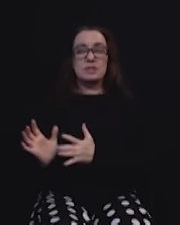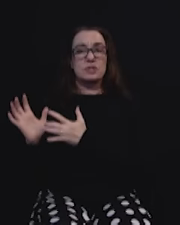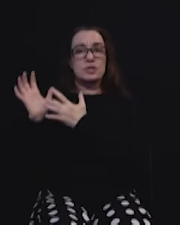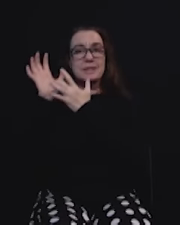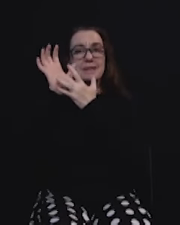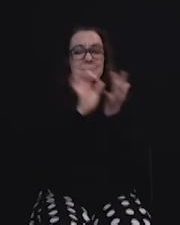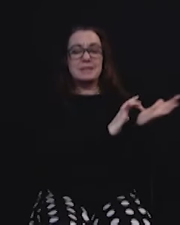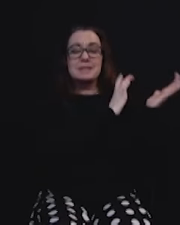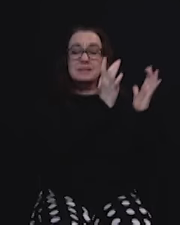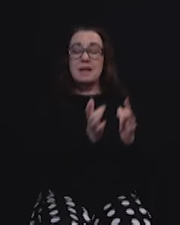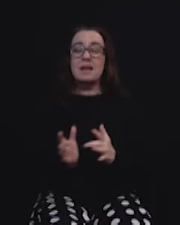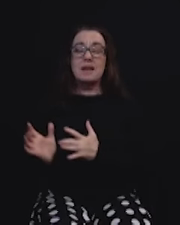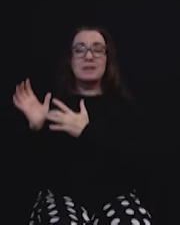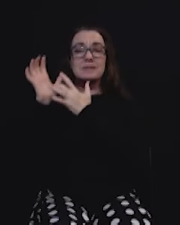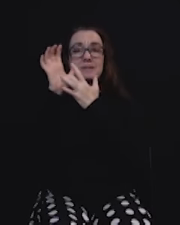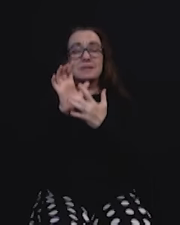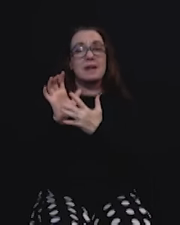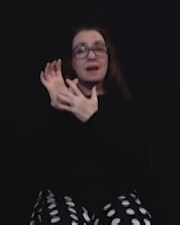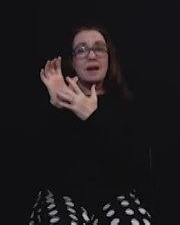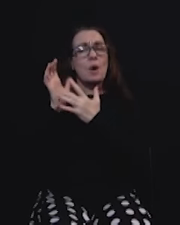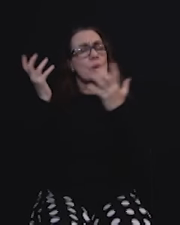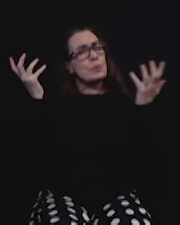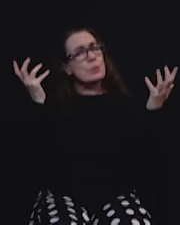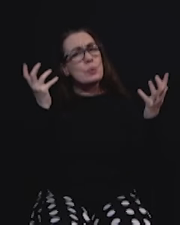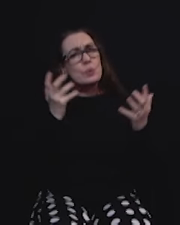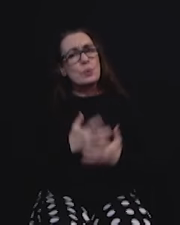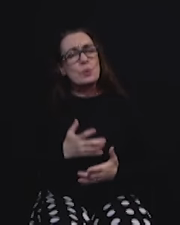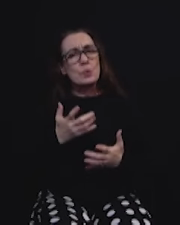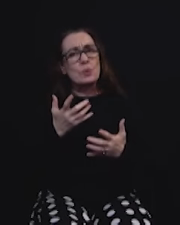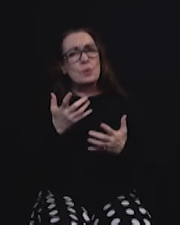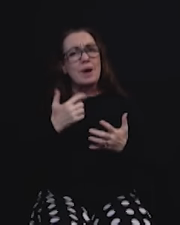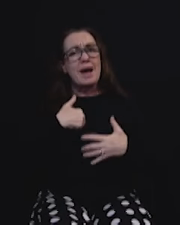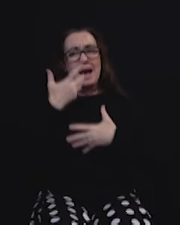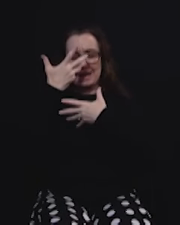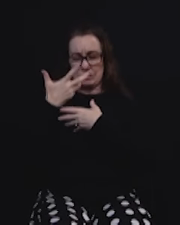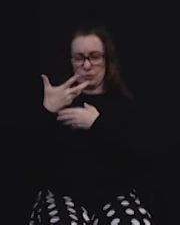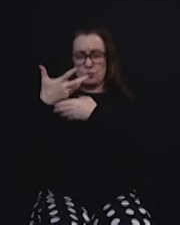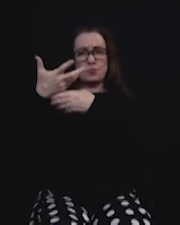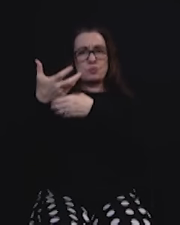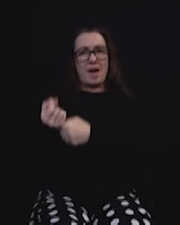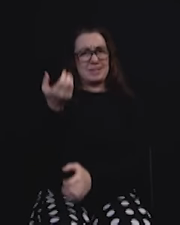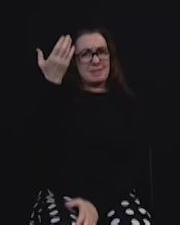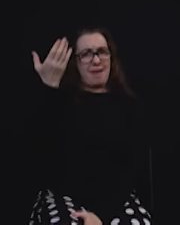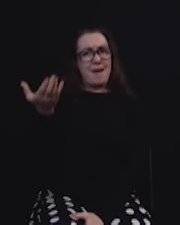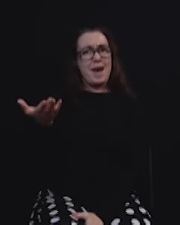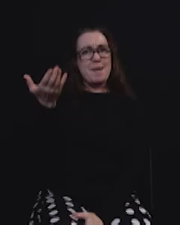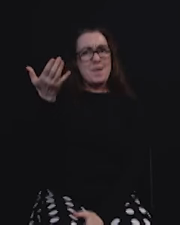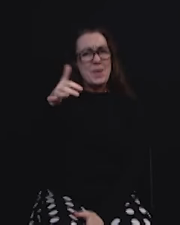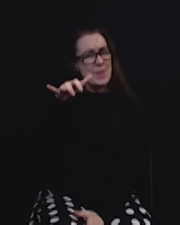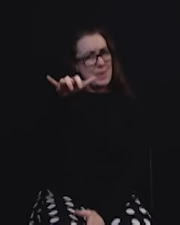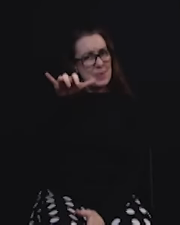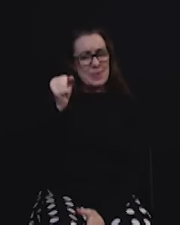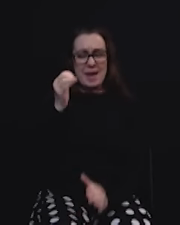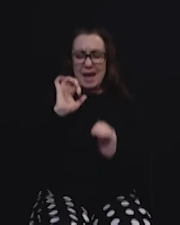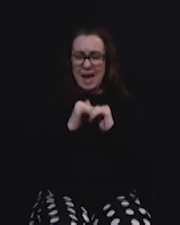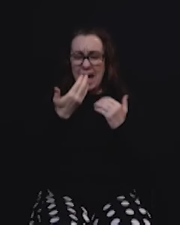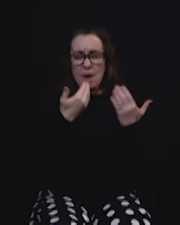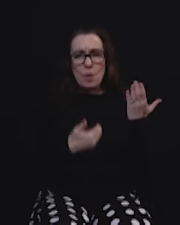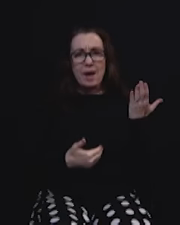Jesus, Jesus, how I trust him, how